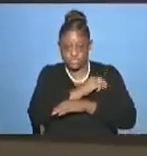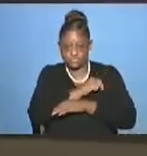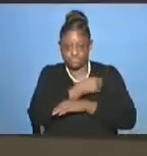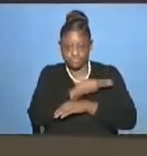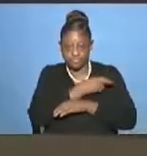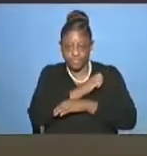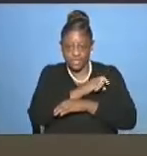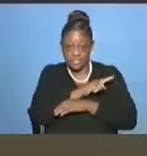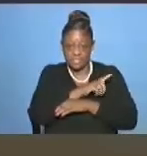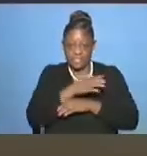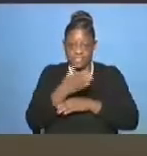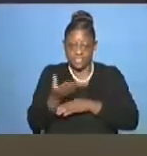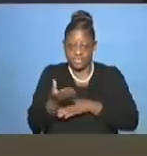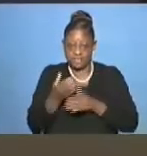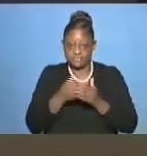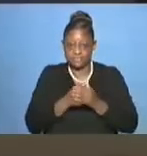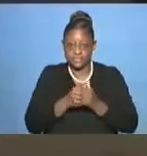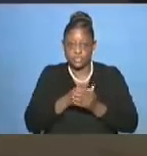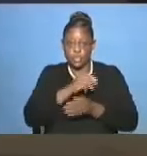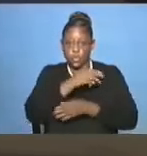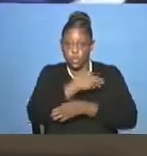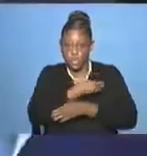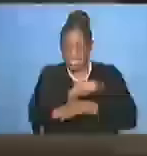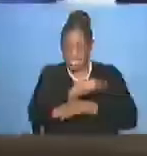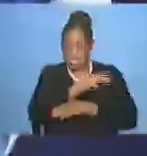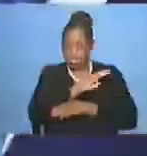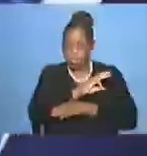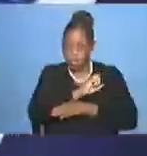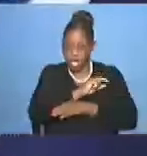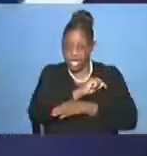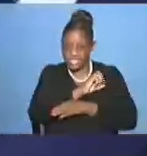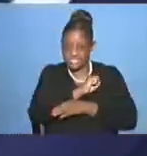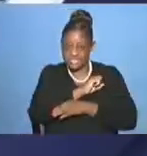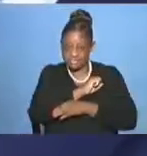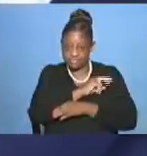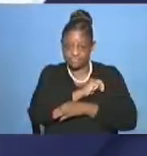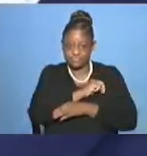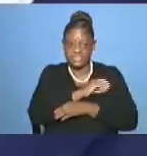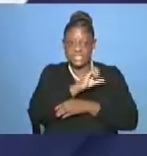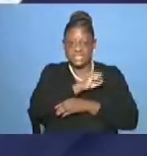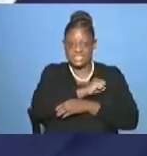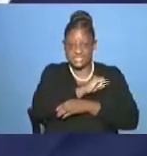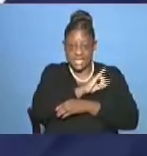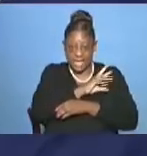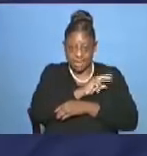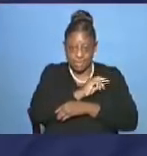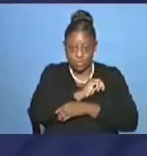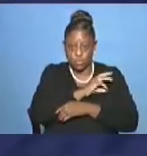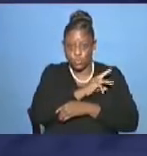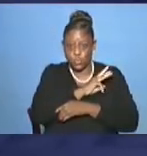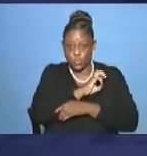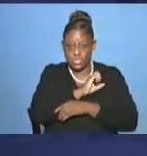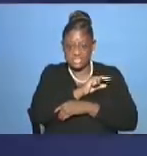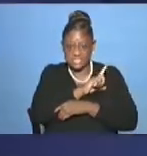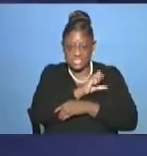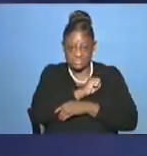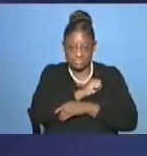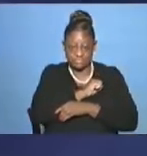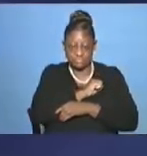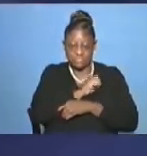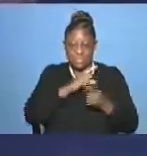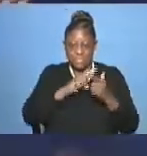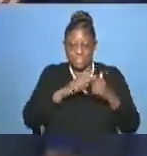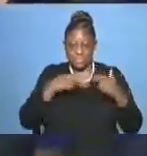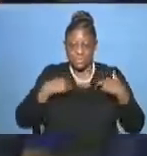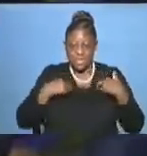Economic Affairs Parliamentary Secretary Wade Watson, Financial Secretary Simon Wilson, Permanent Secretary David Davis,